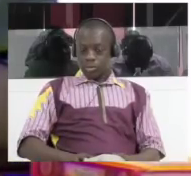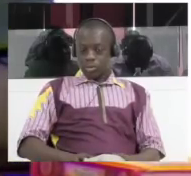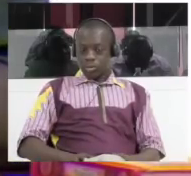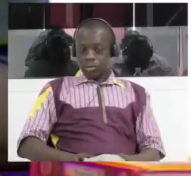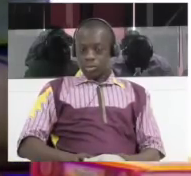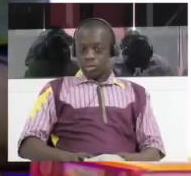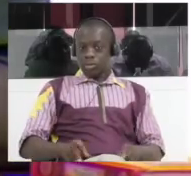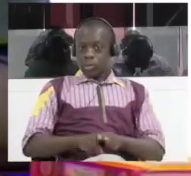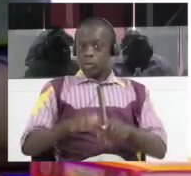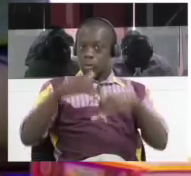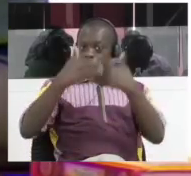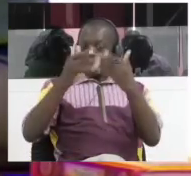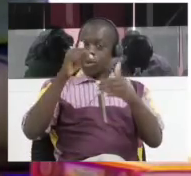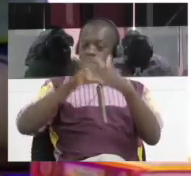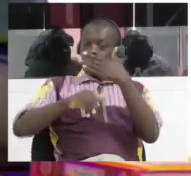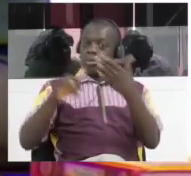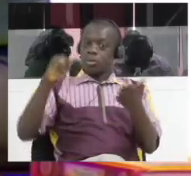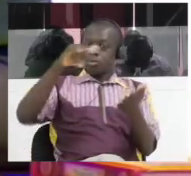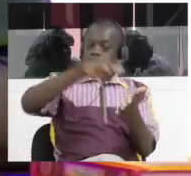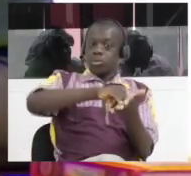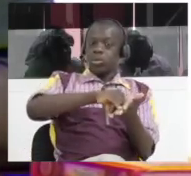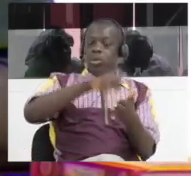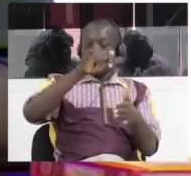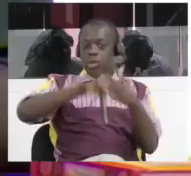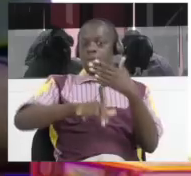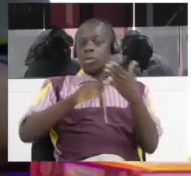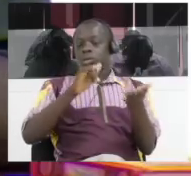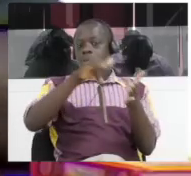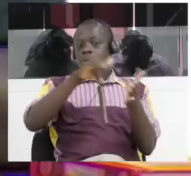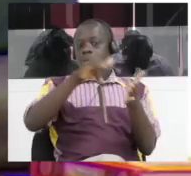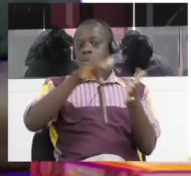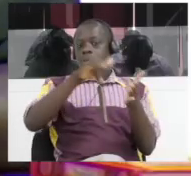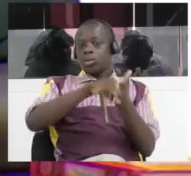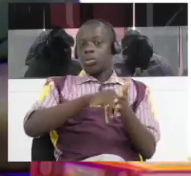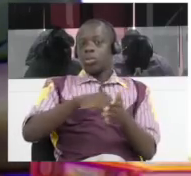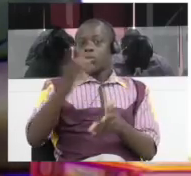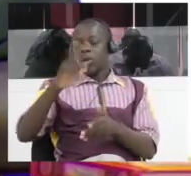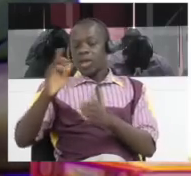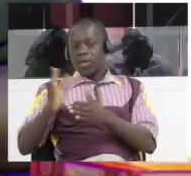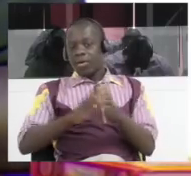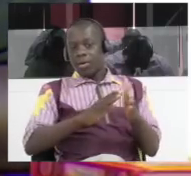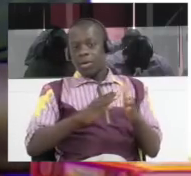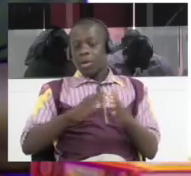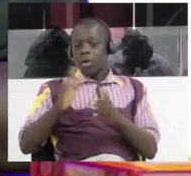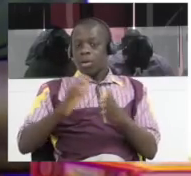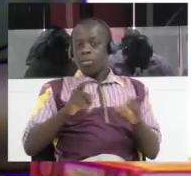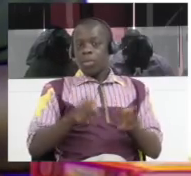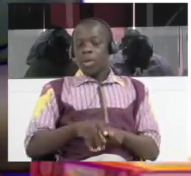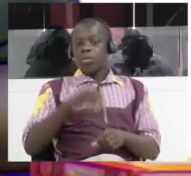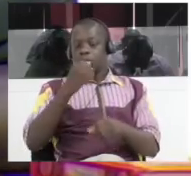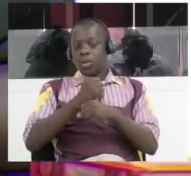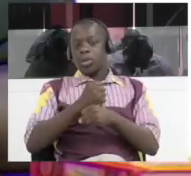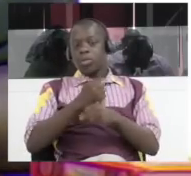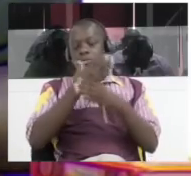For the troops at Yundum, I think they would have been in Yundum, and whatever plans were made must have been